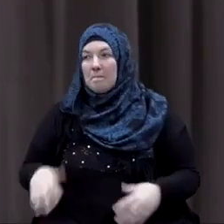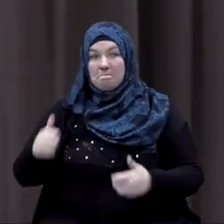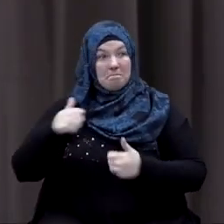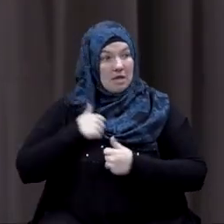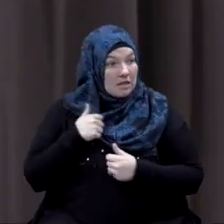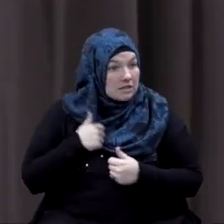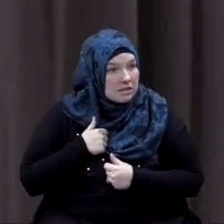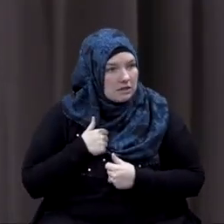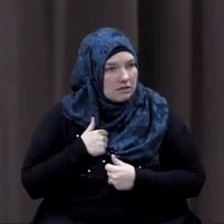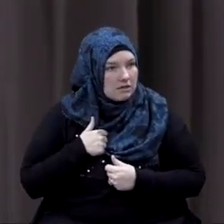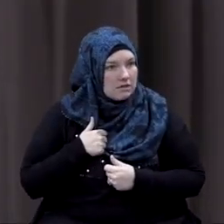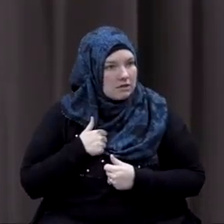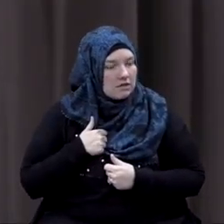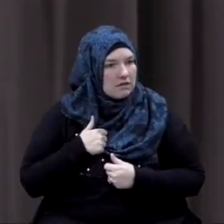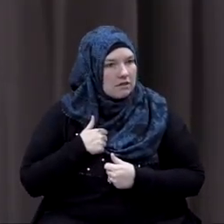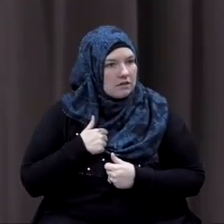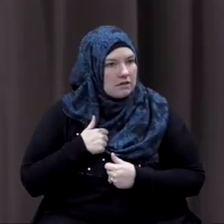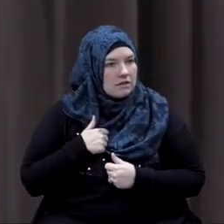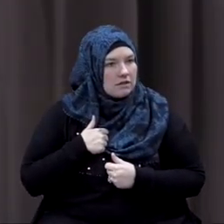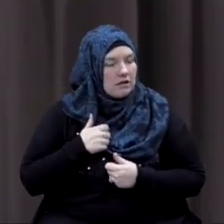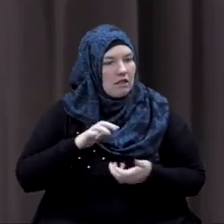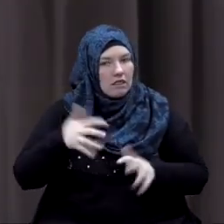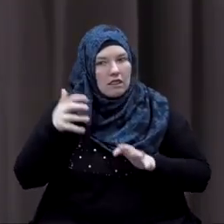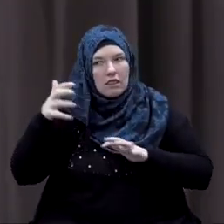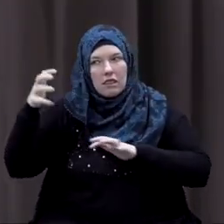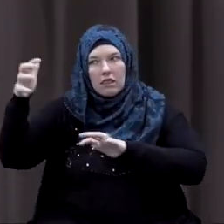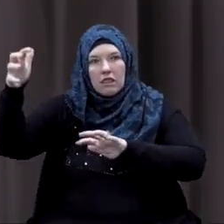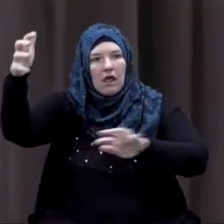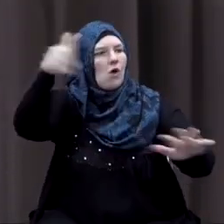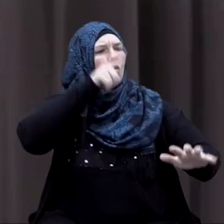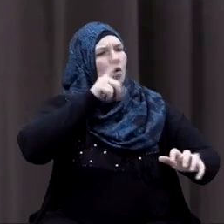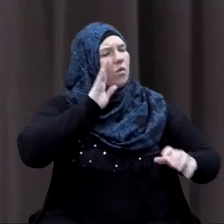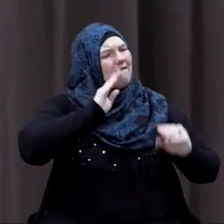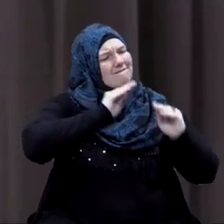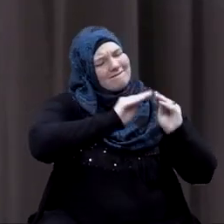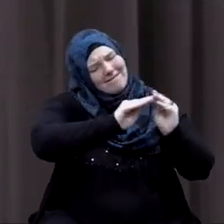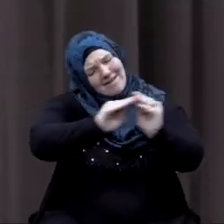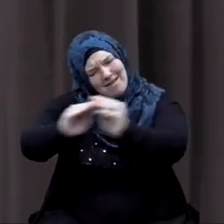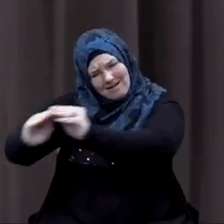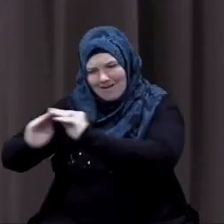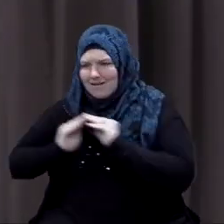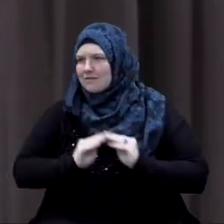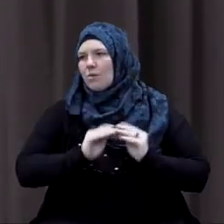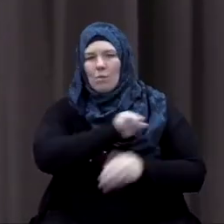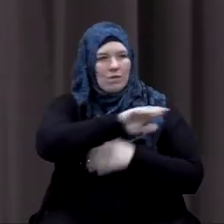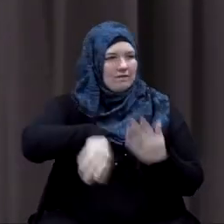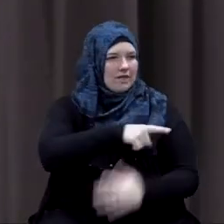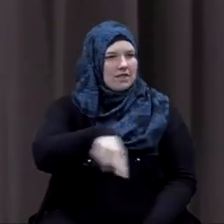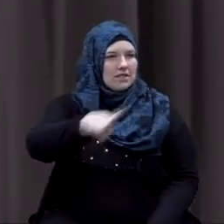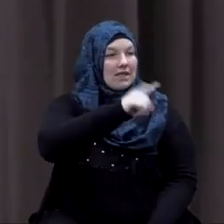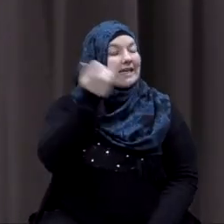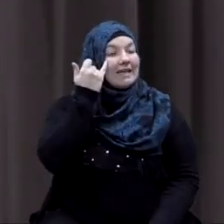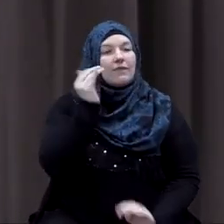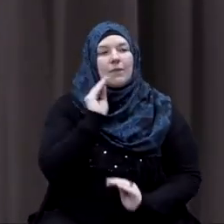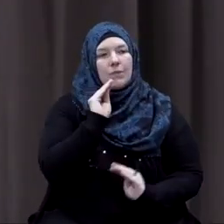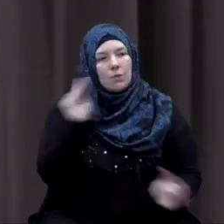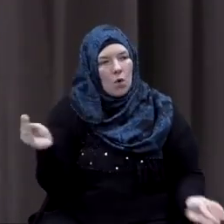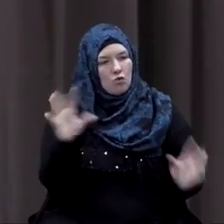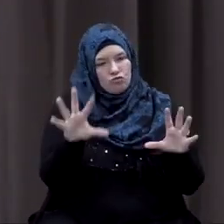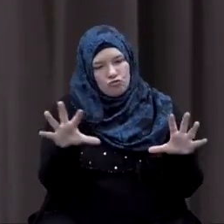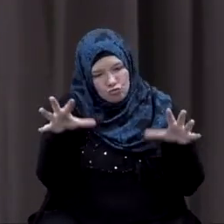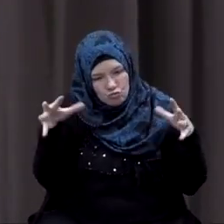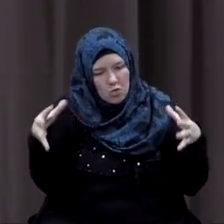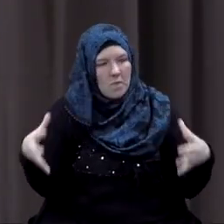Military, corruption. Who is going to fix all of these if there is no